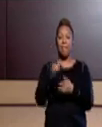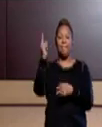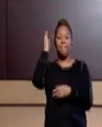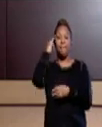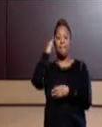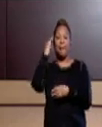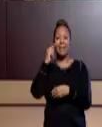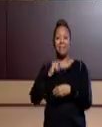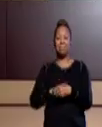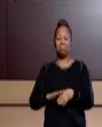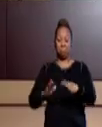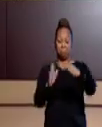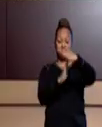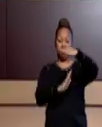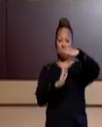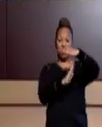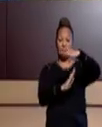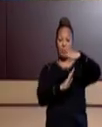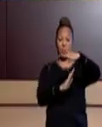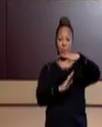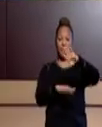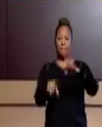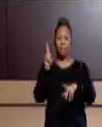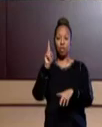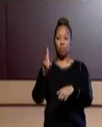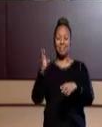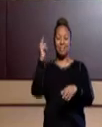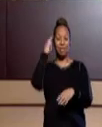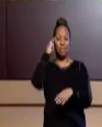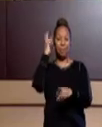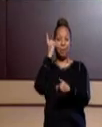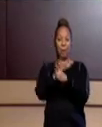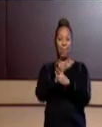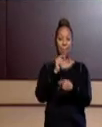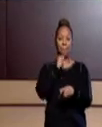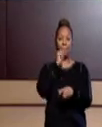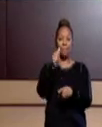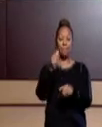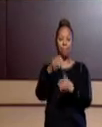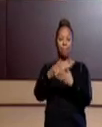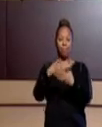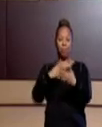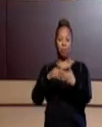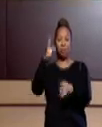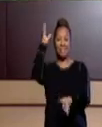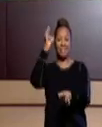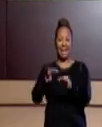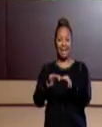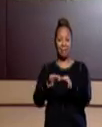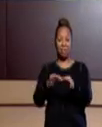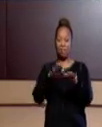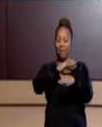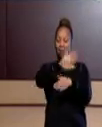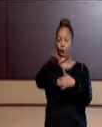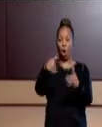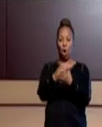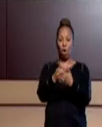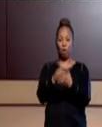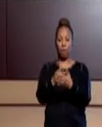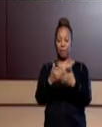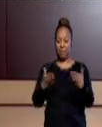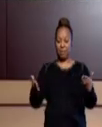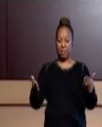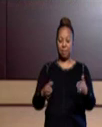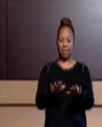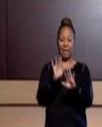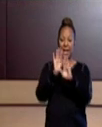is ground zero, right? Because you had to get your mind right before you decide to do it, right? I had to. You had all the trappings and all